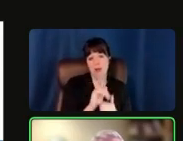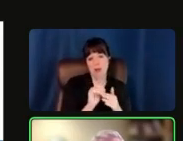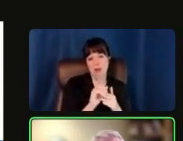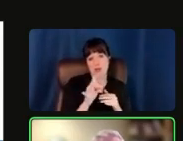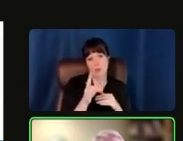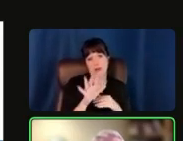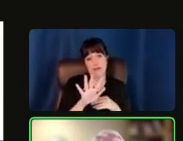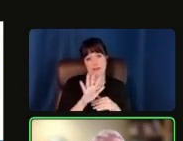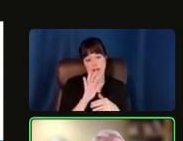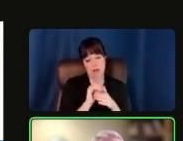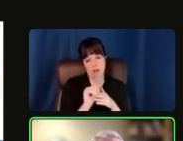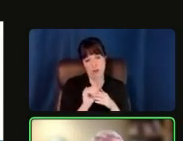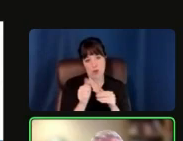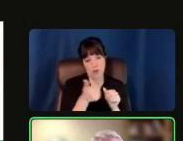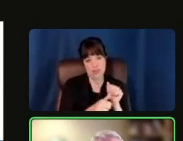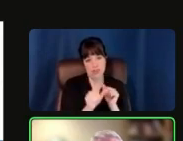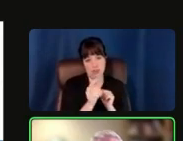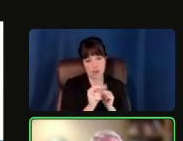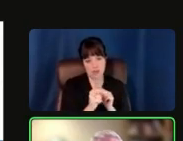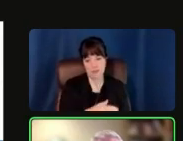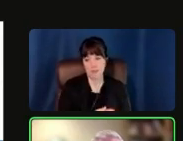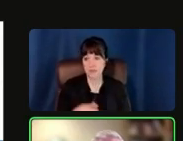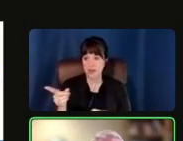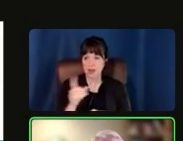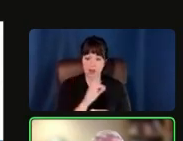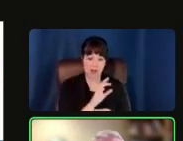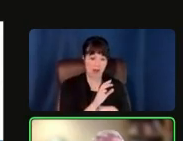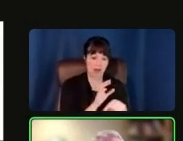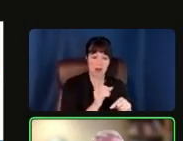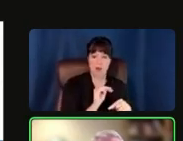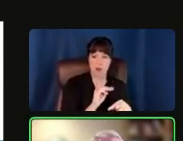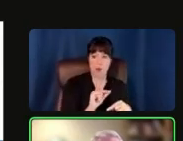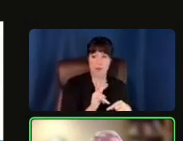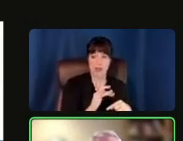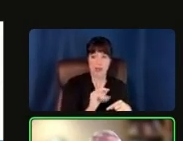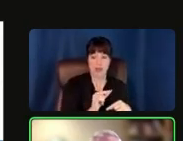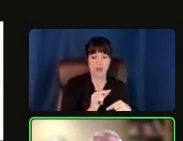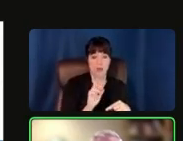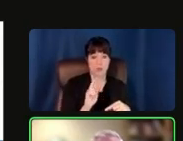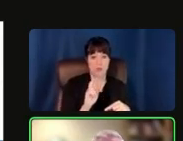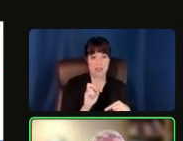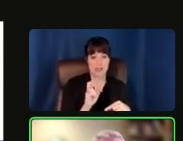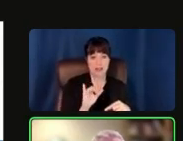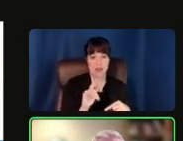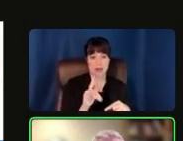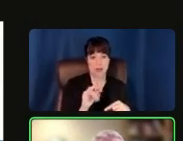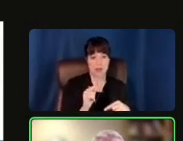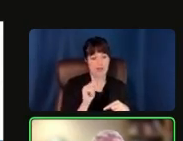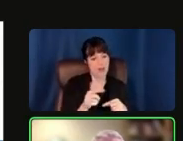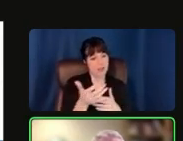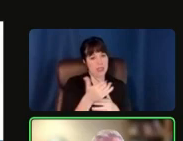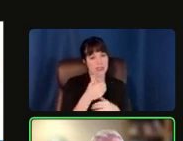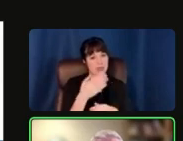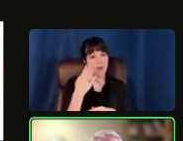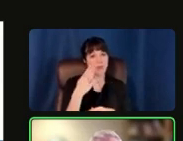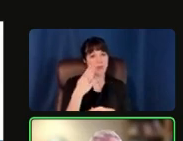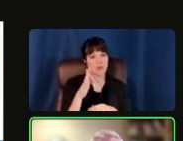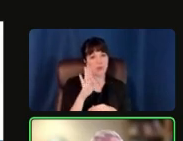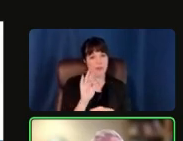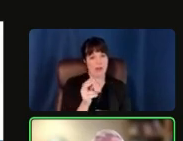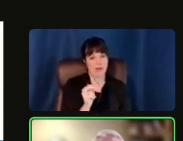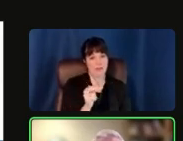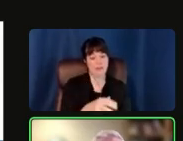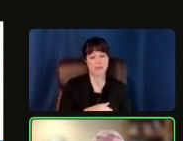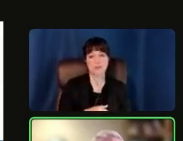ton. Finally, commingled recycling, that is the recycled material collected in the blue bin, the curbside